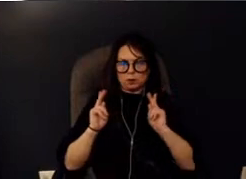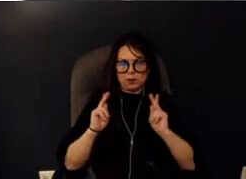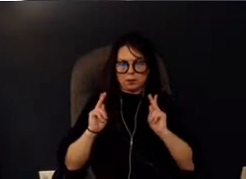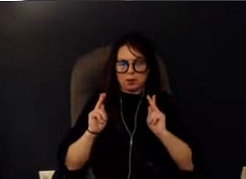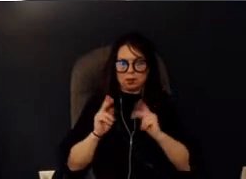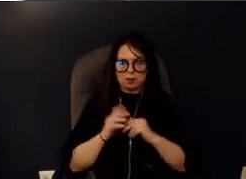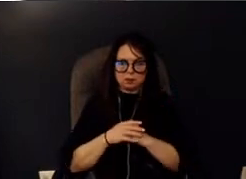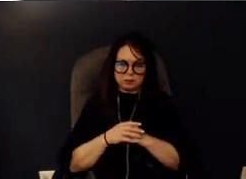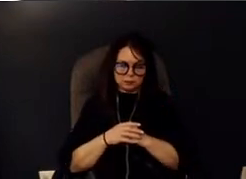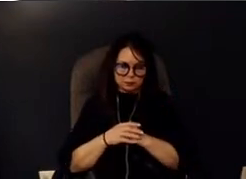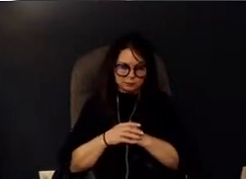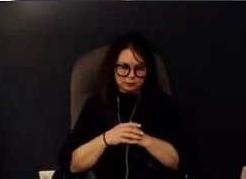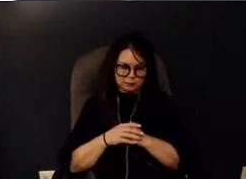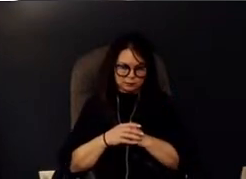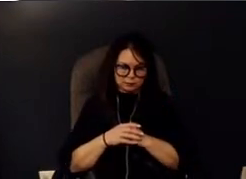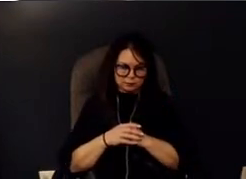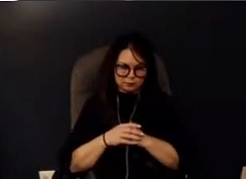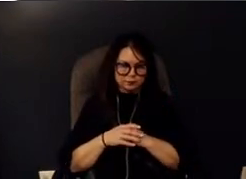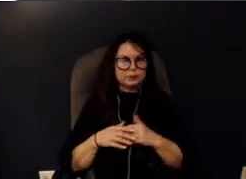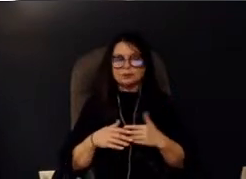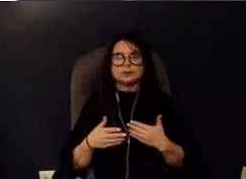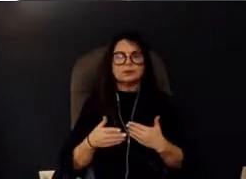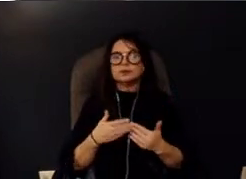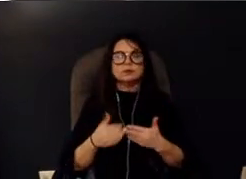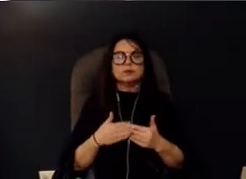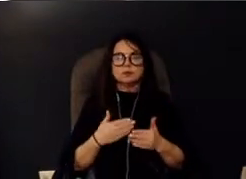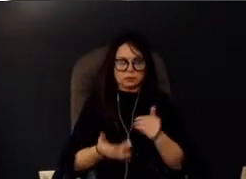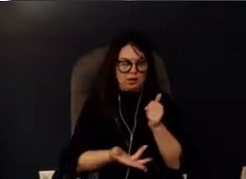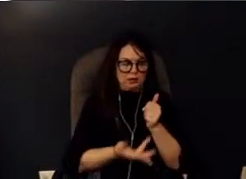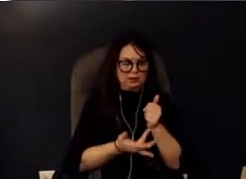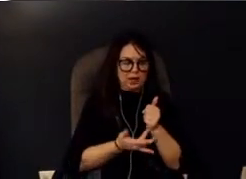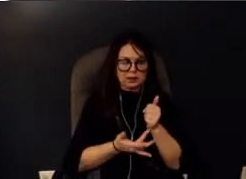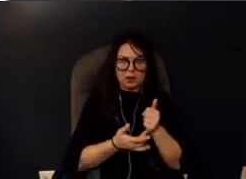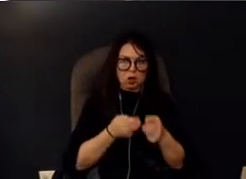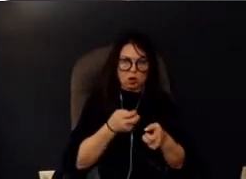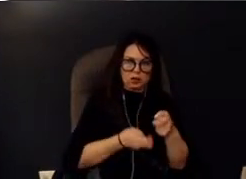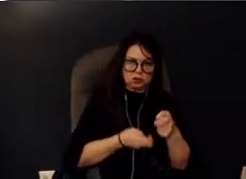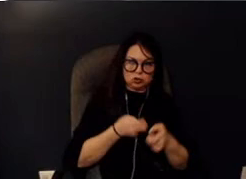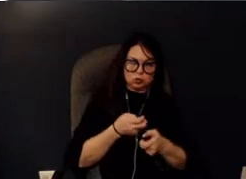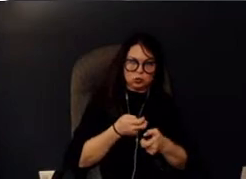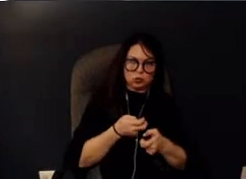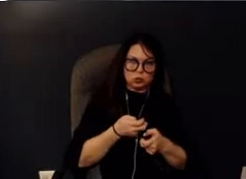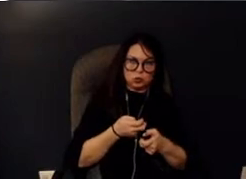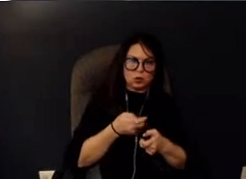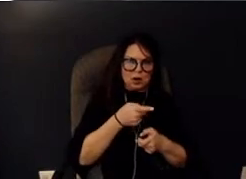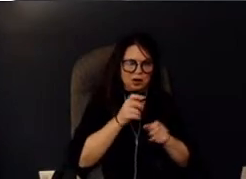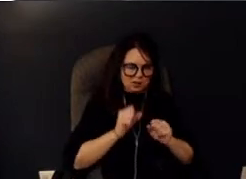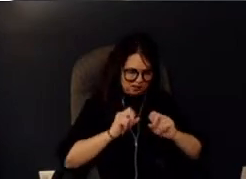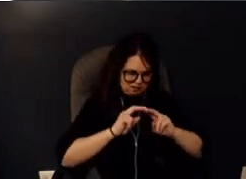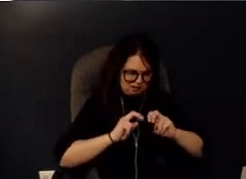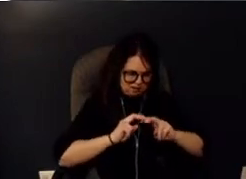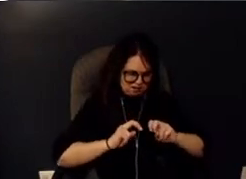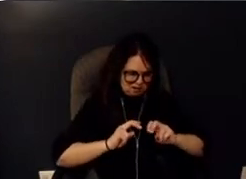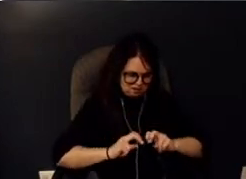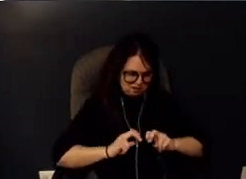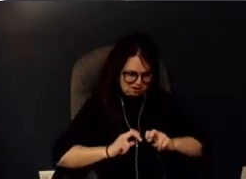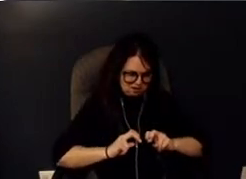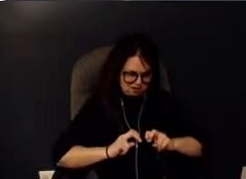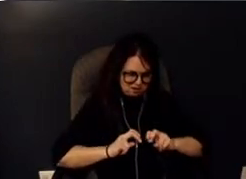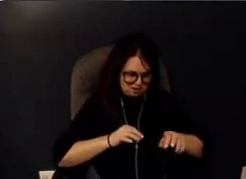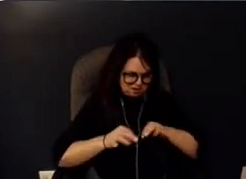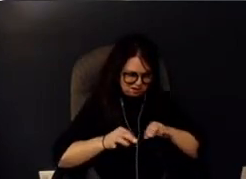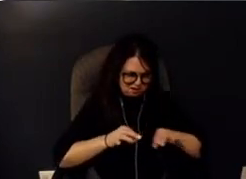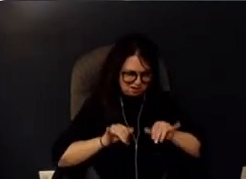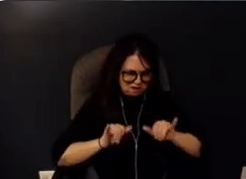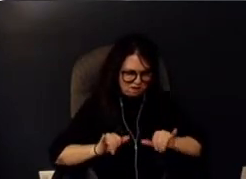Despite whether it was a technical issue that he could help break down into something we could all understand, or emergency